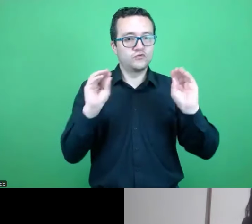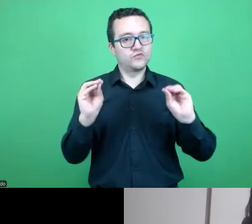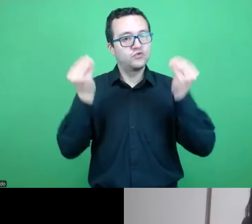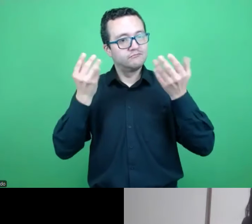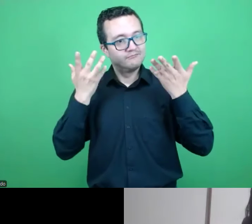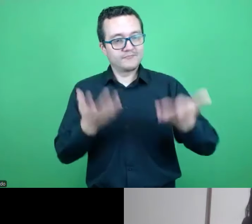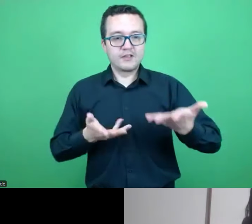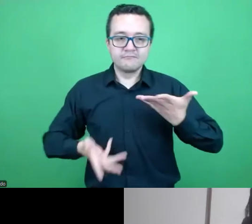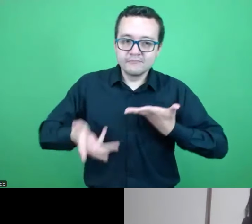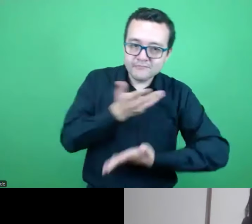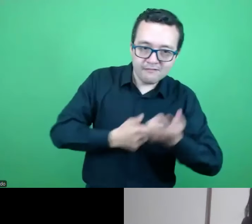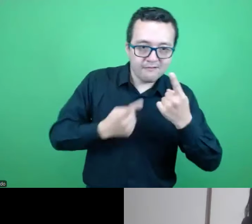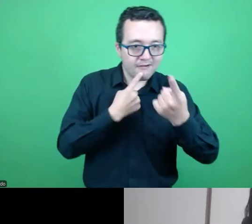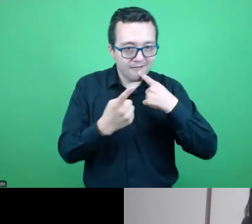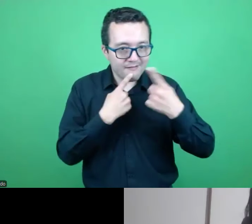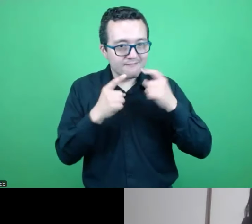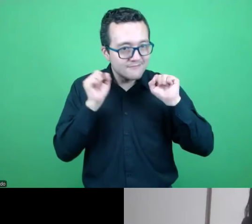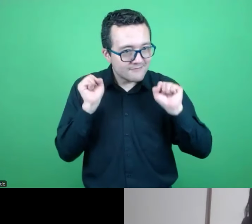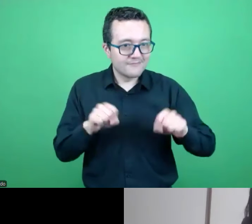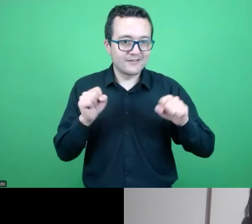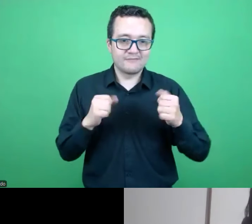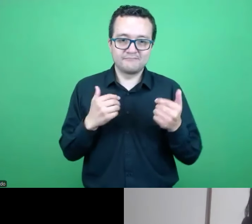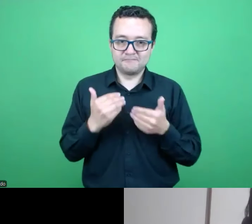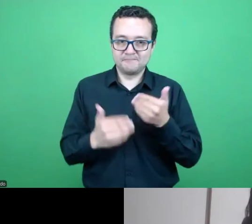working, and we'll transition to